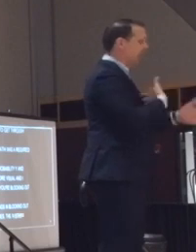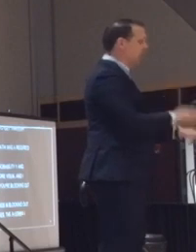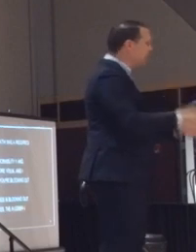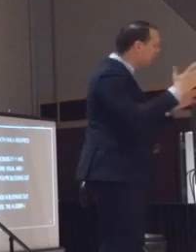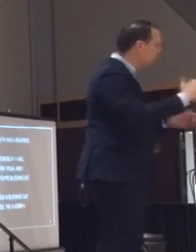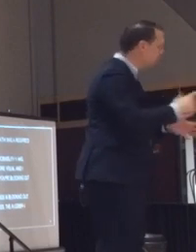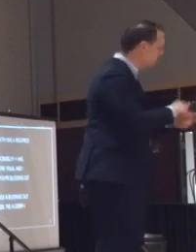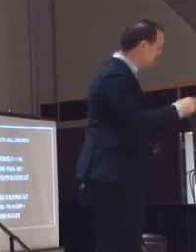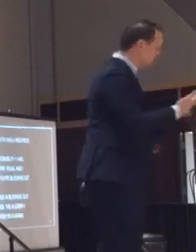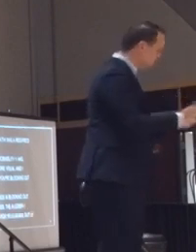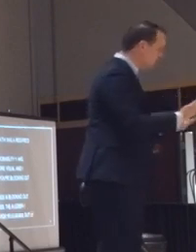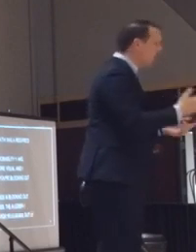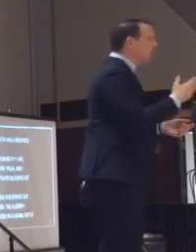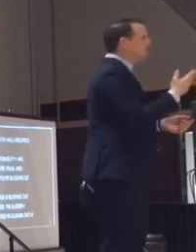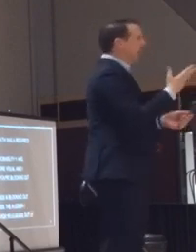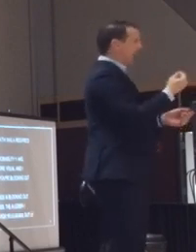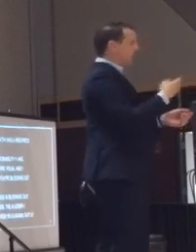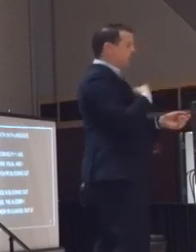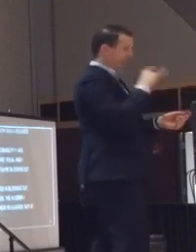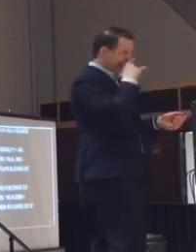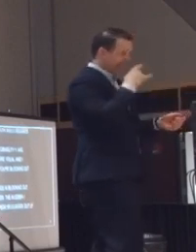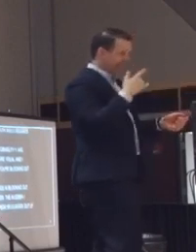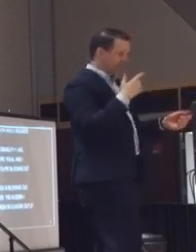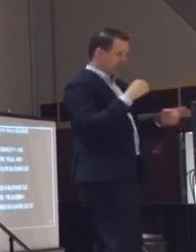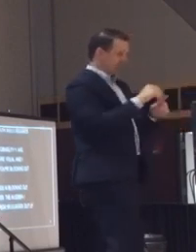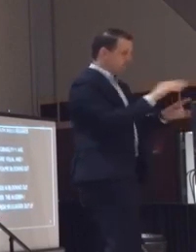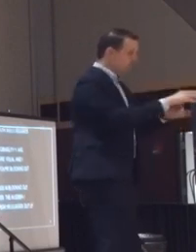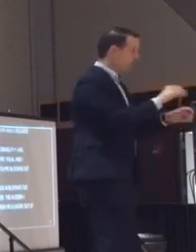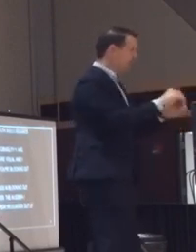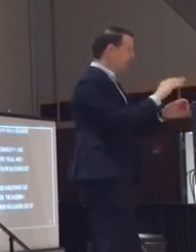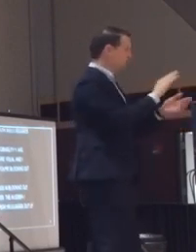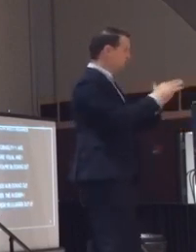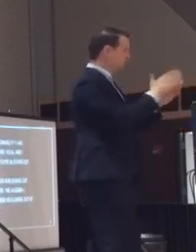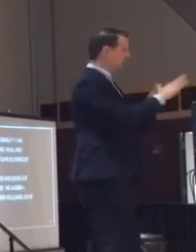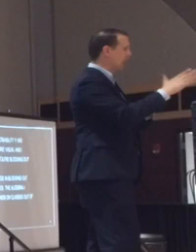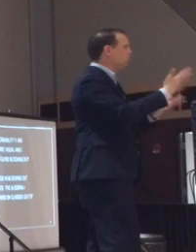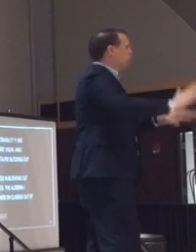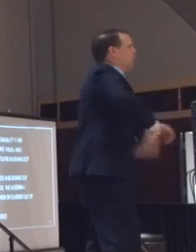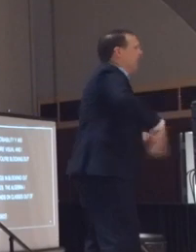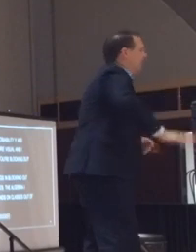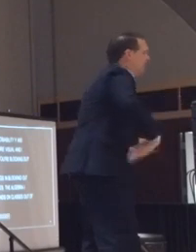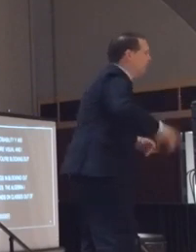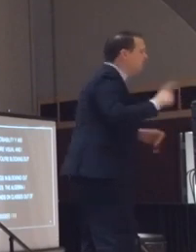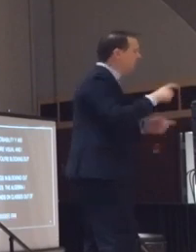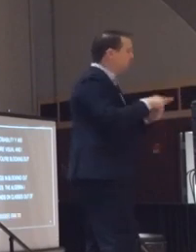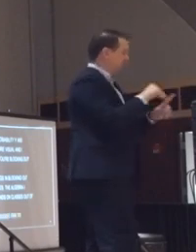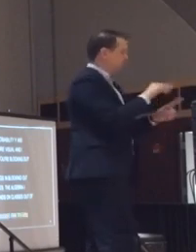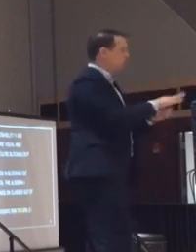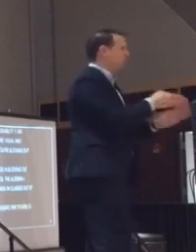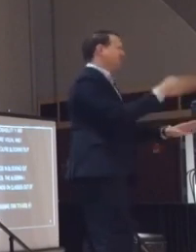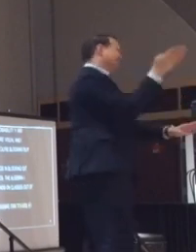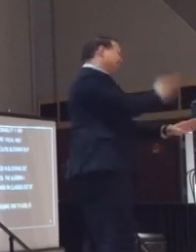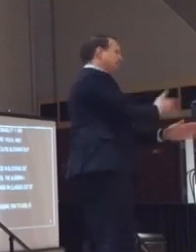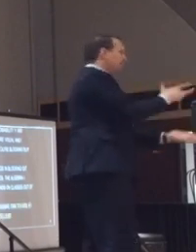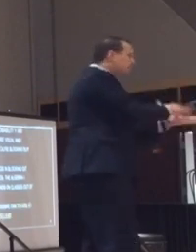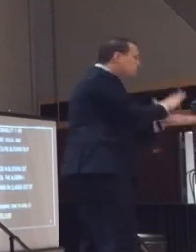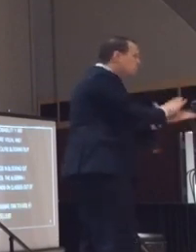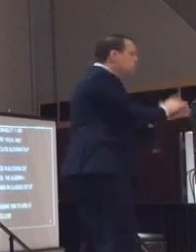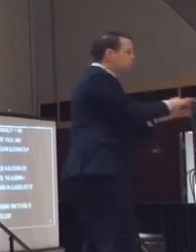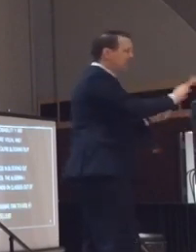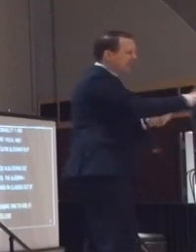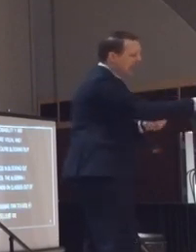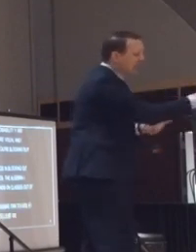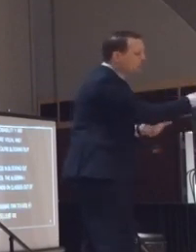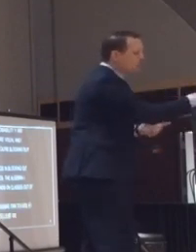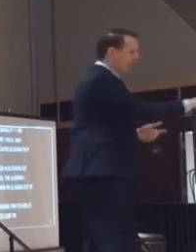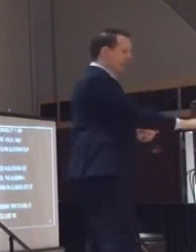the schools. And introducing kids to this in the community college is too late. We need to be introducing kids in middle school, ninth